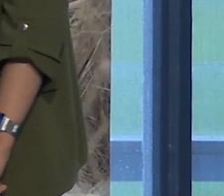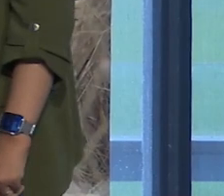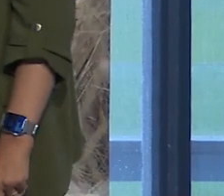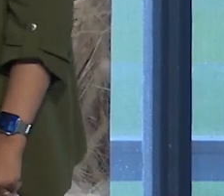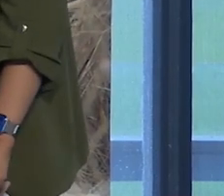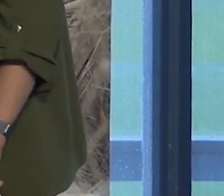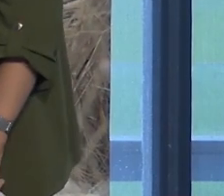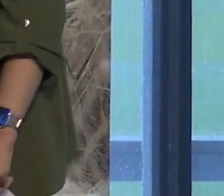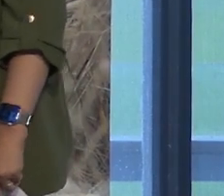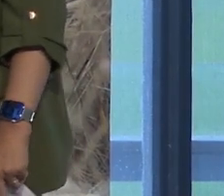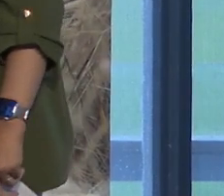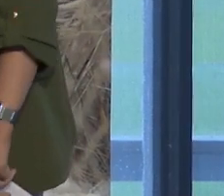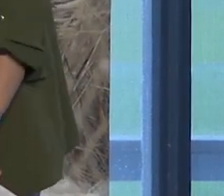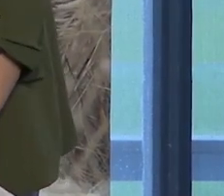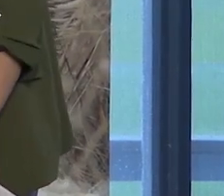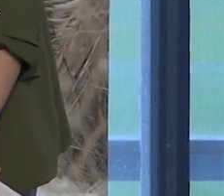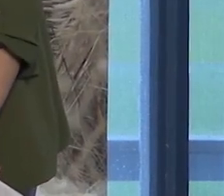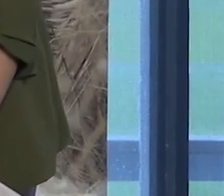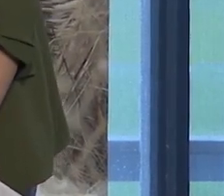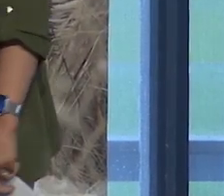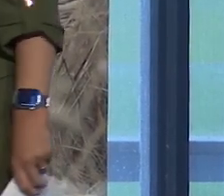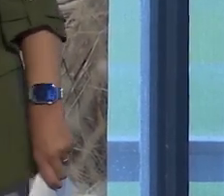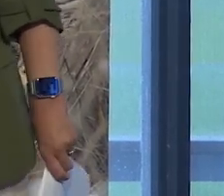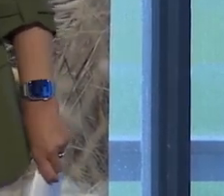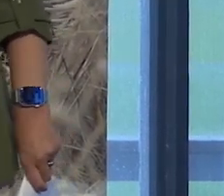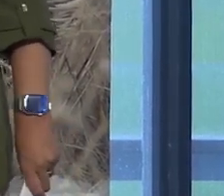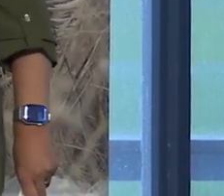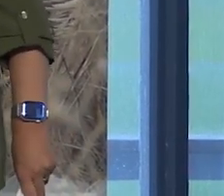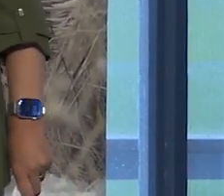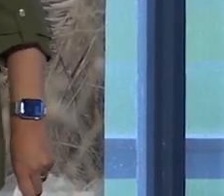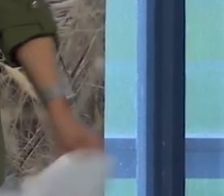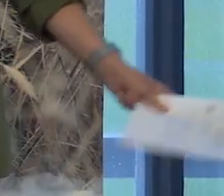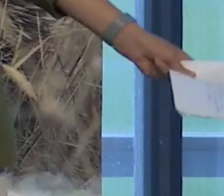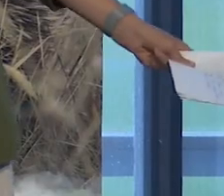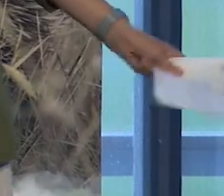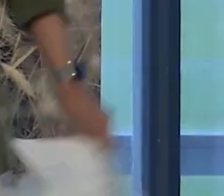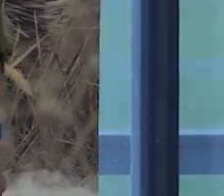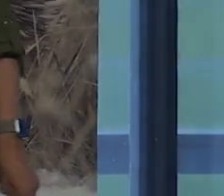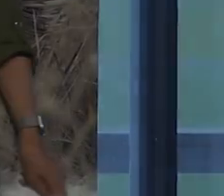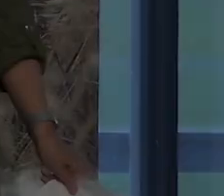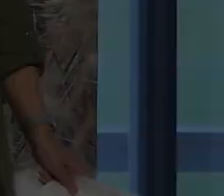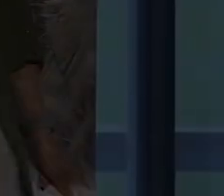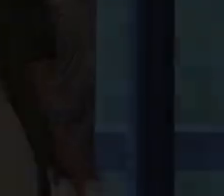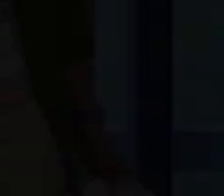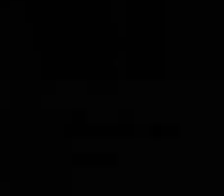around protecting a healthy country forever. And we'll see you next year. We will, at Rod Laver Arena, apparently.